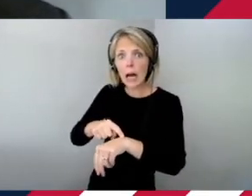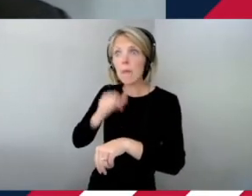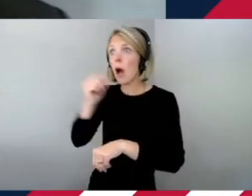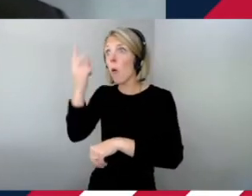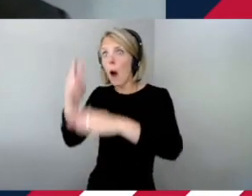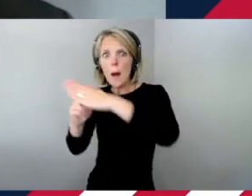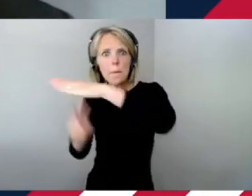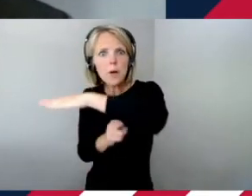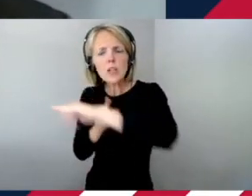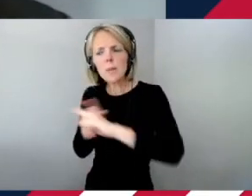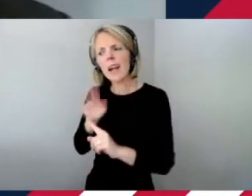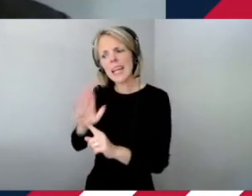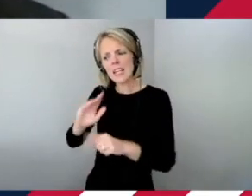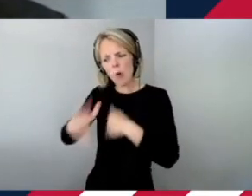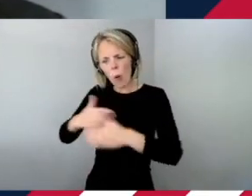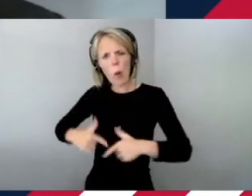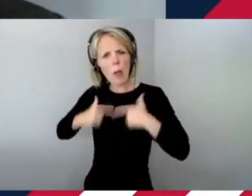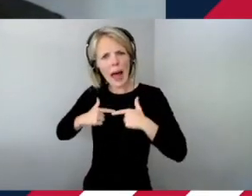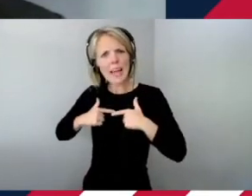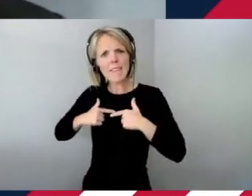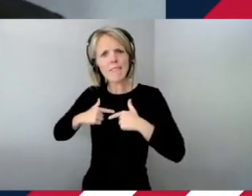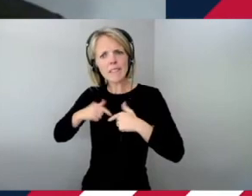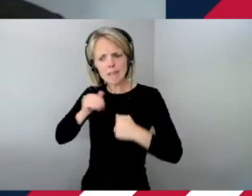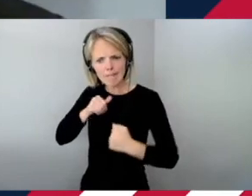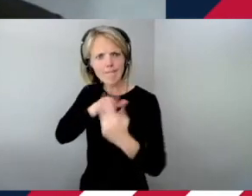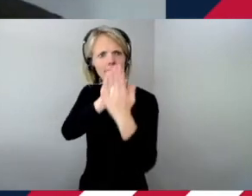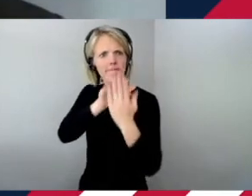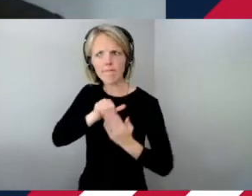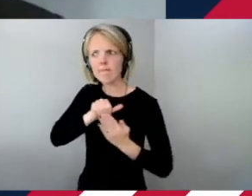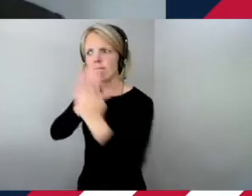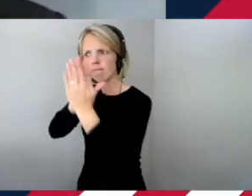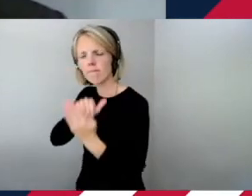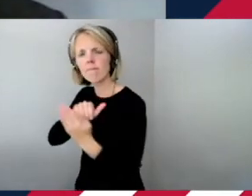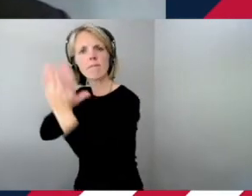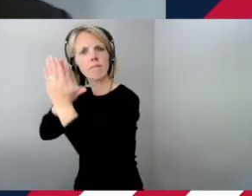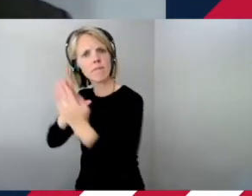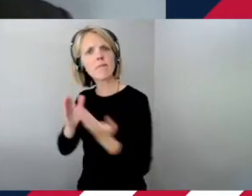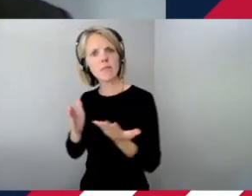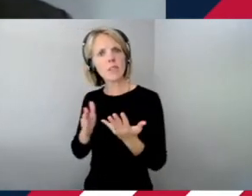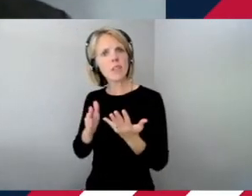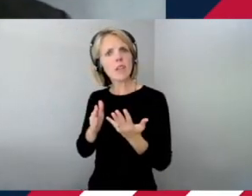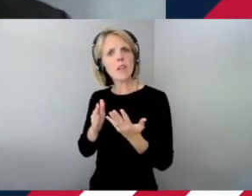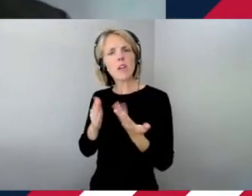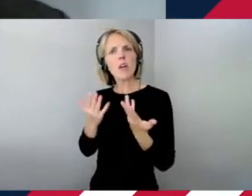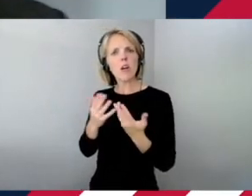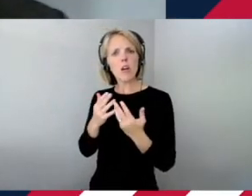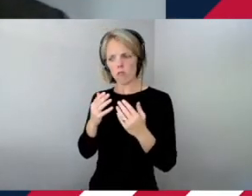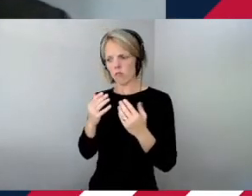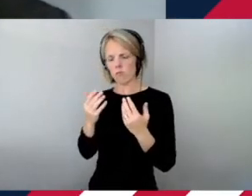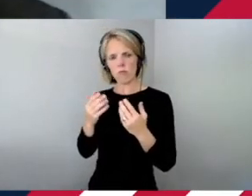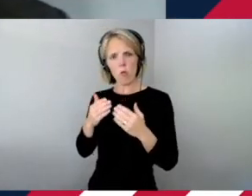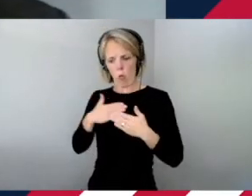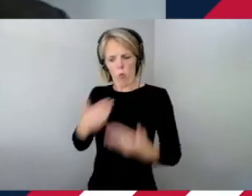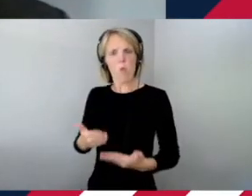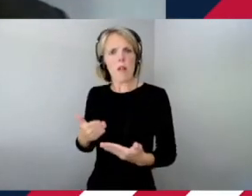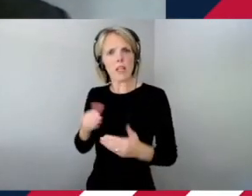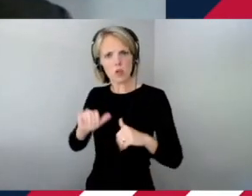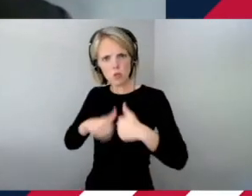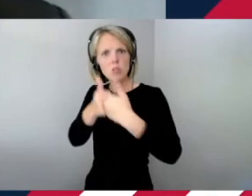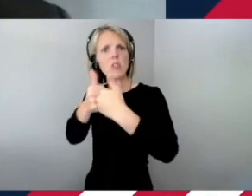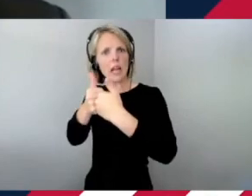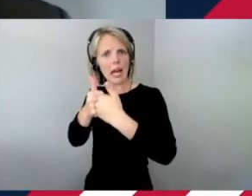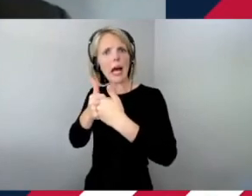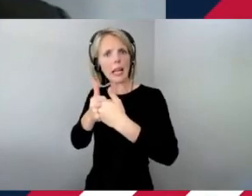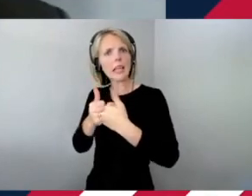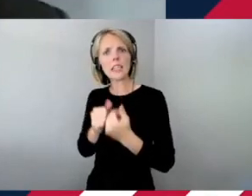that way for years, voluntarily forswearing the protection of the law because he was challenging the